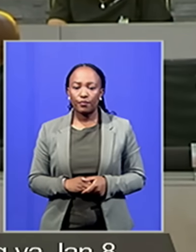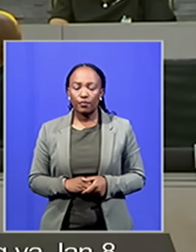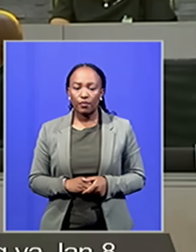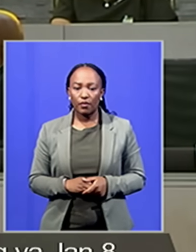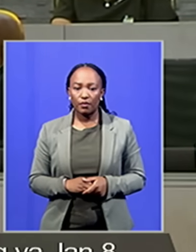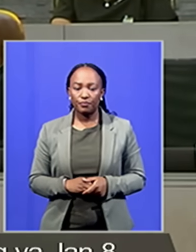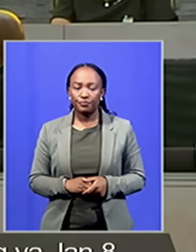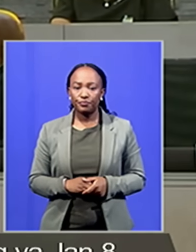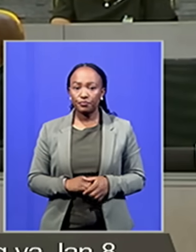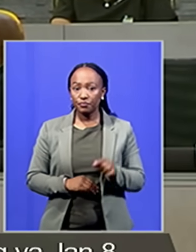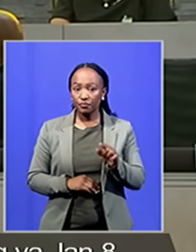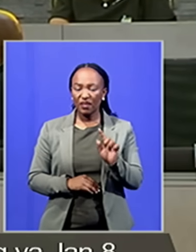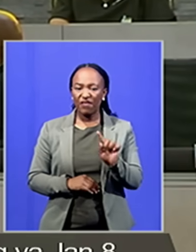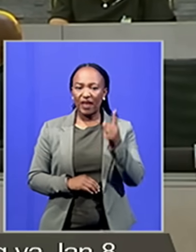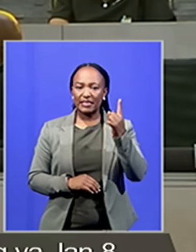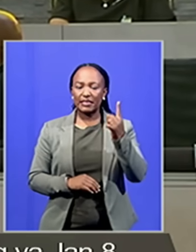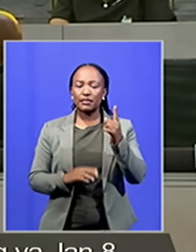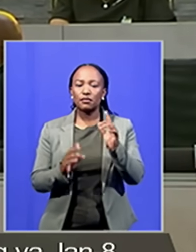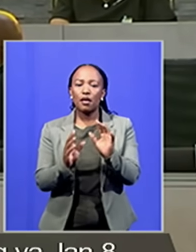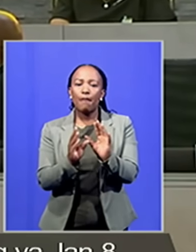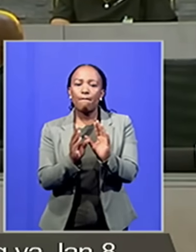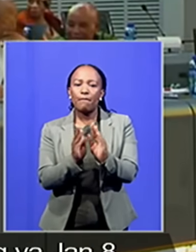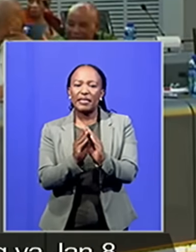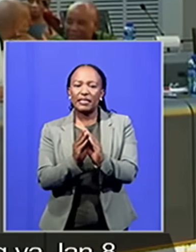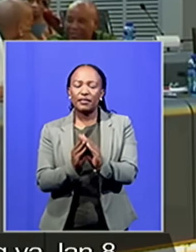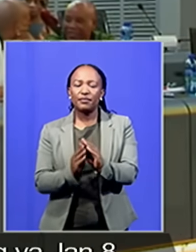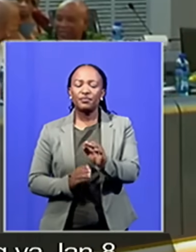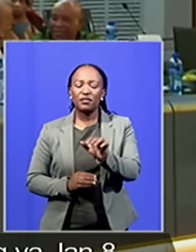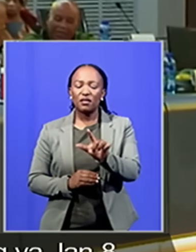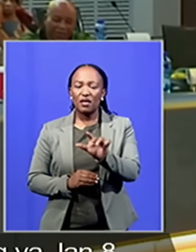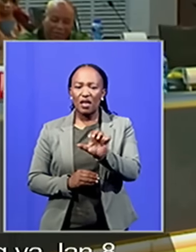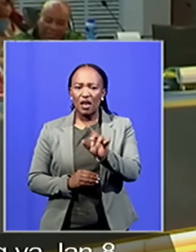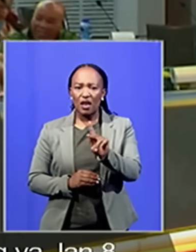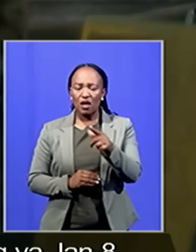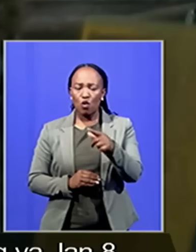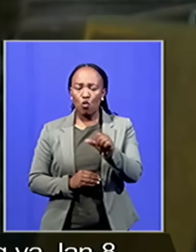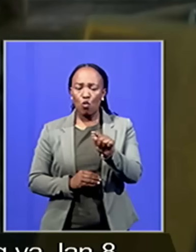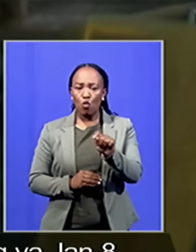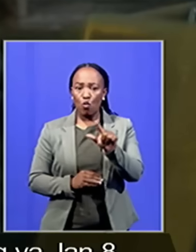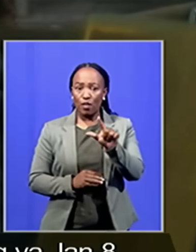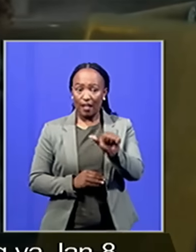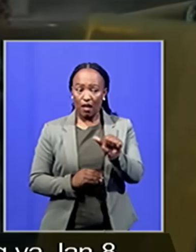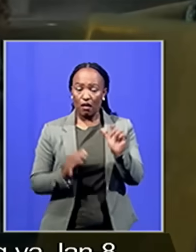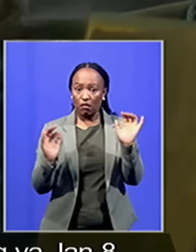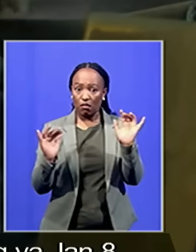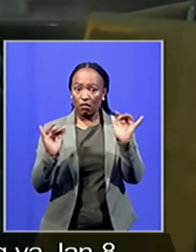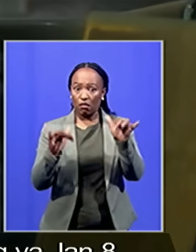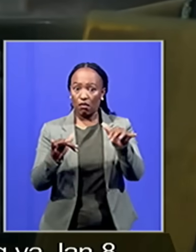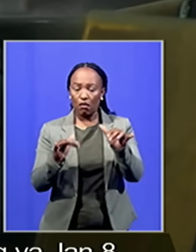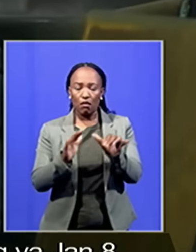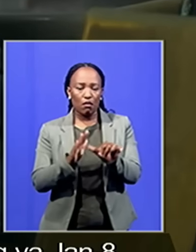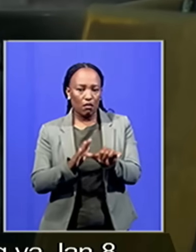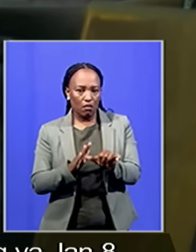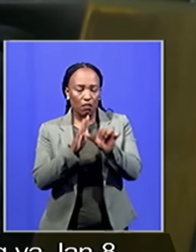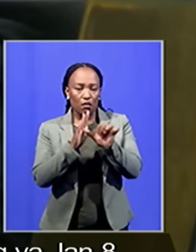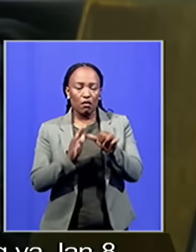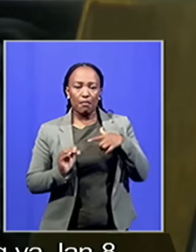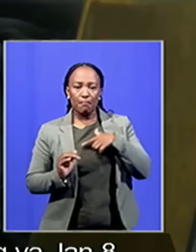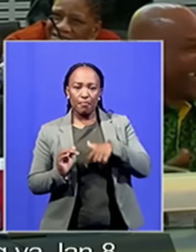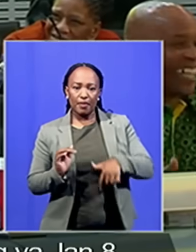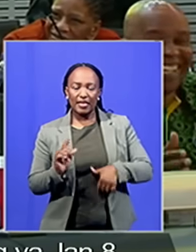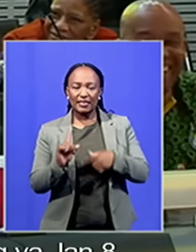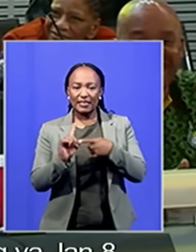Kopano ena ya pele ya selemo ya lekgotla la ANC e nkuele bohlokwa bakeng sa mokga jwalo ka mopresidente Cyril Ramaphosa a se ya